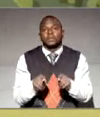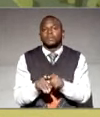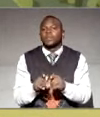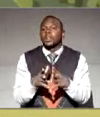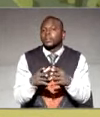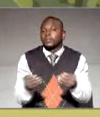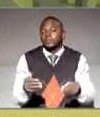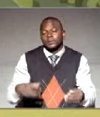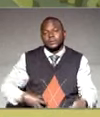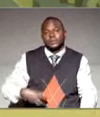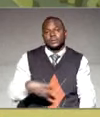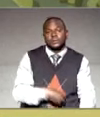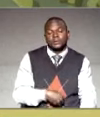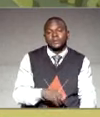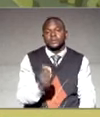lost his